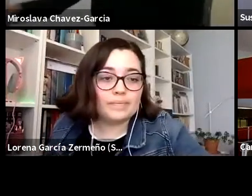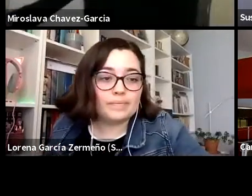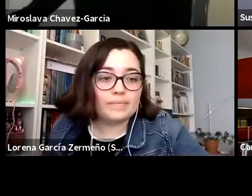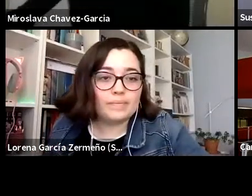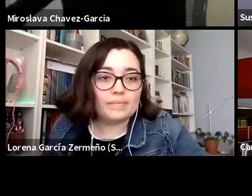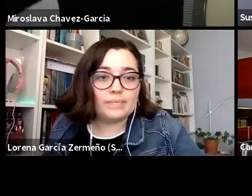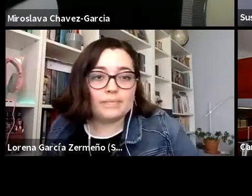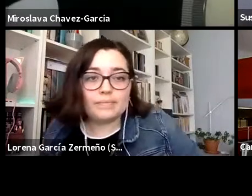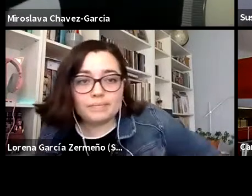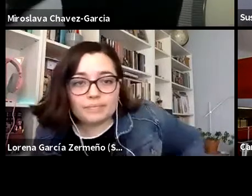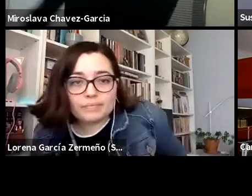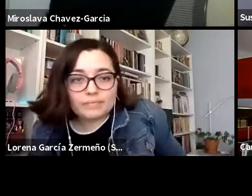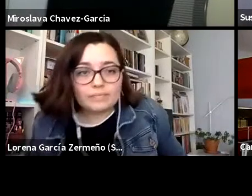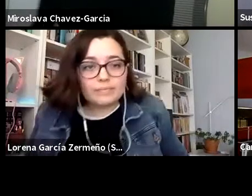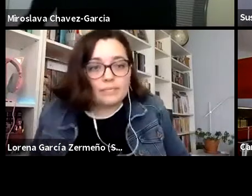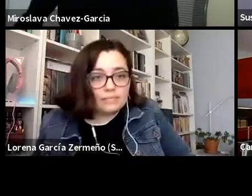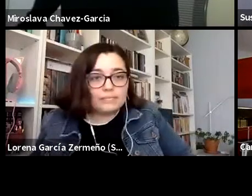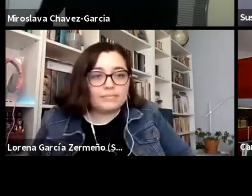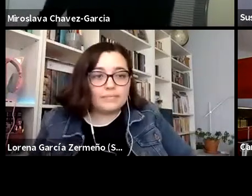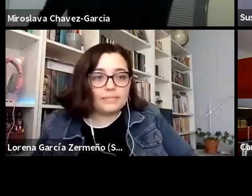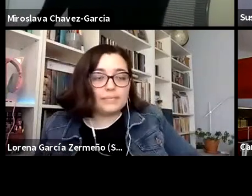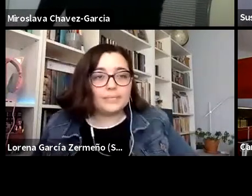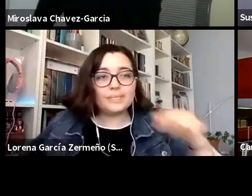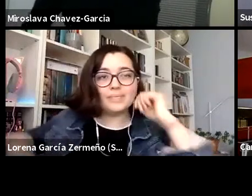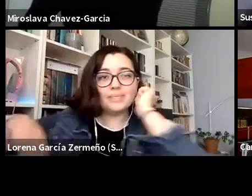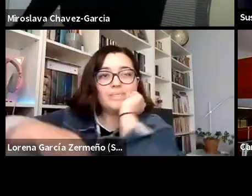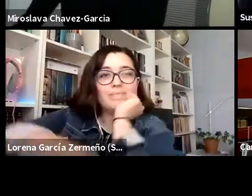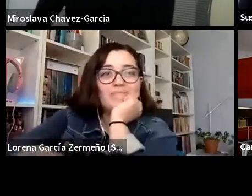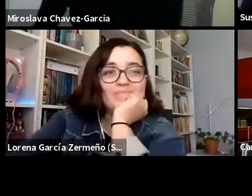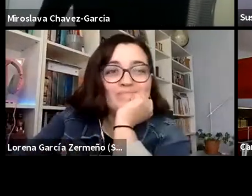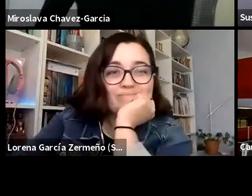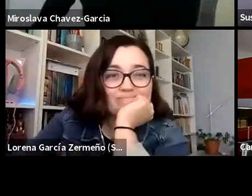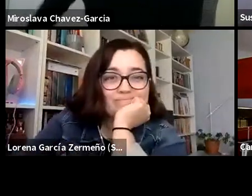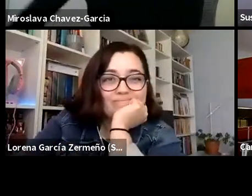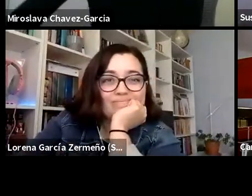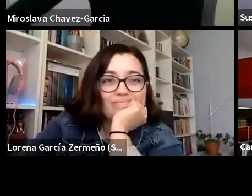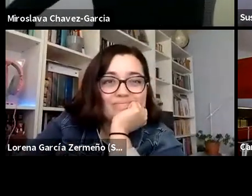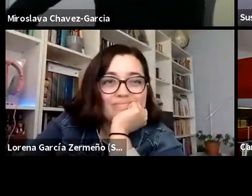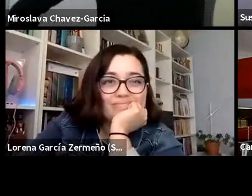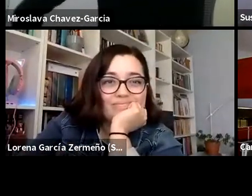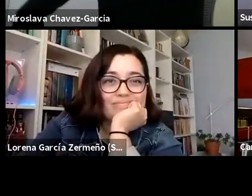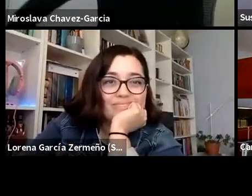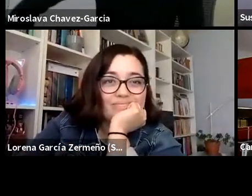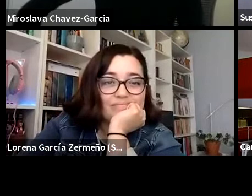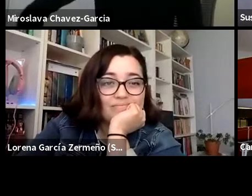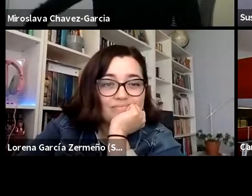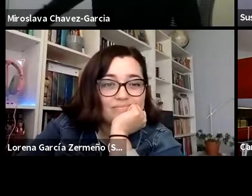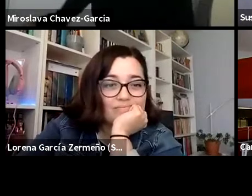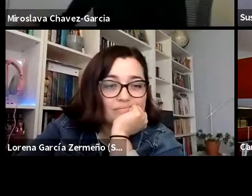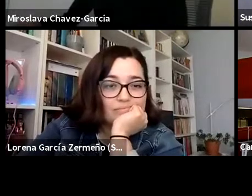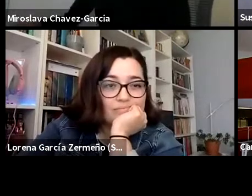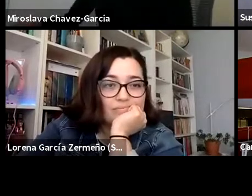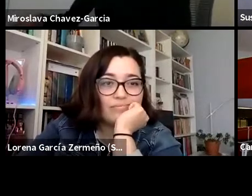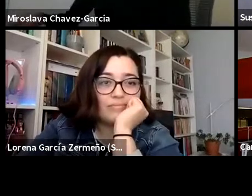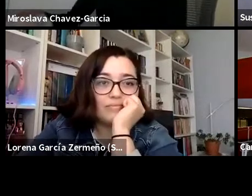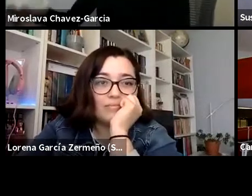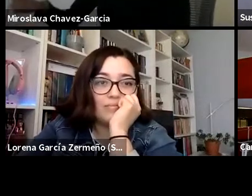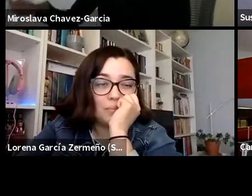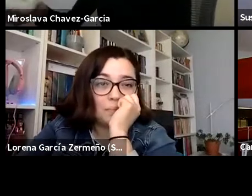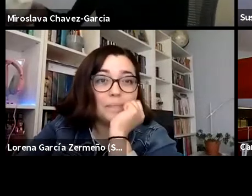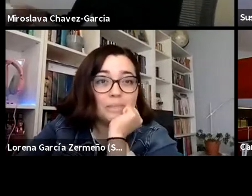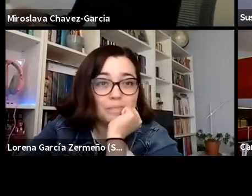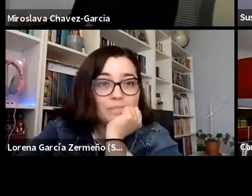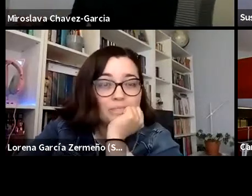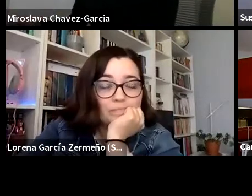i never really want to go back to my office yeah i miss my colleagues a lot but i